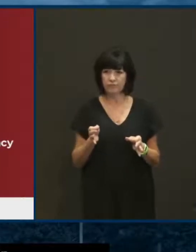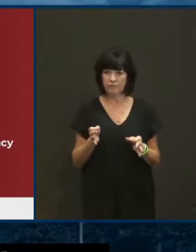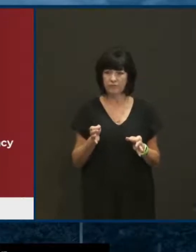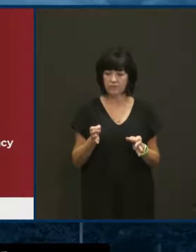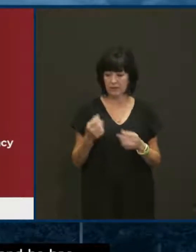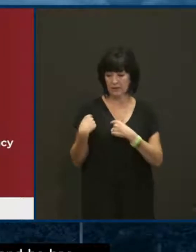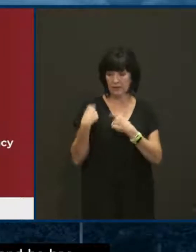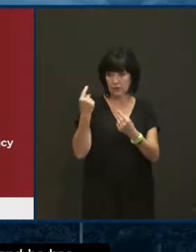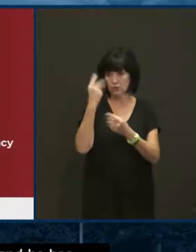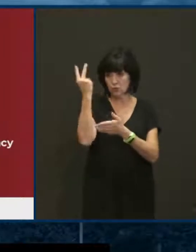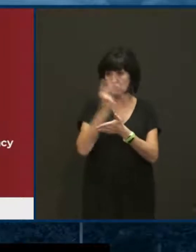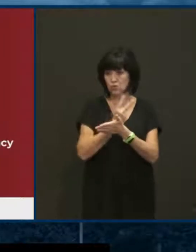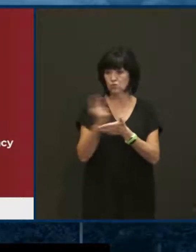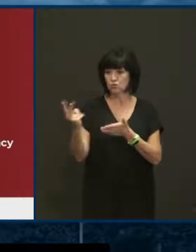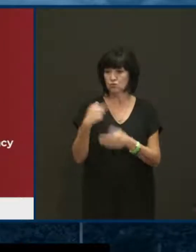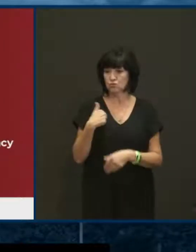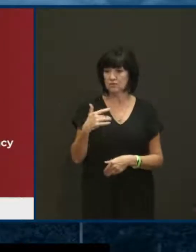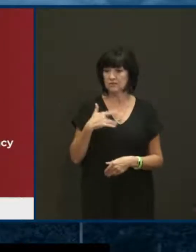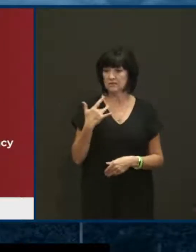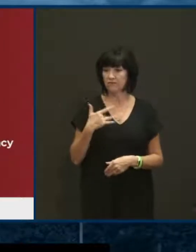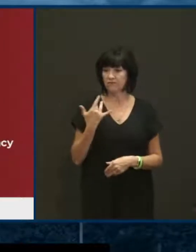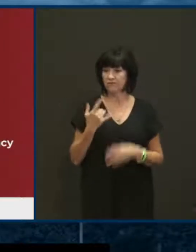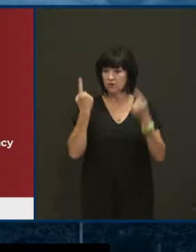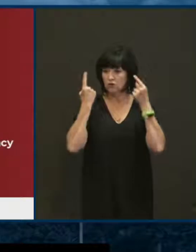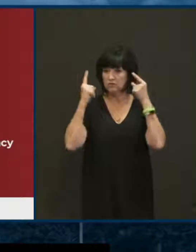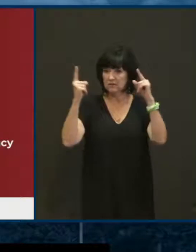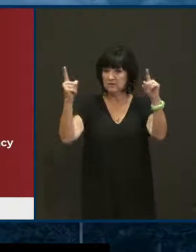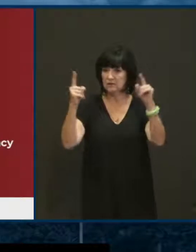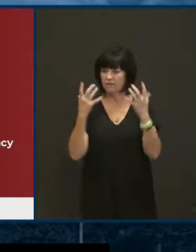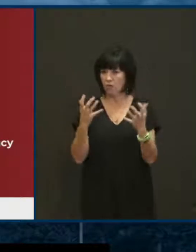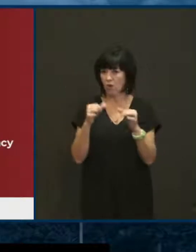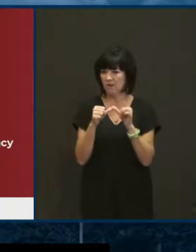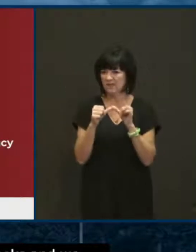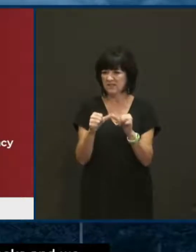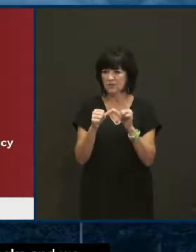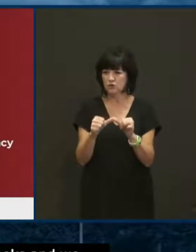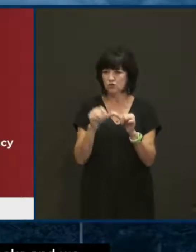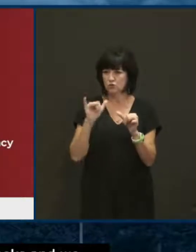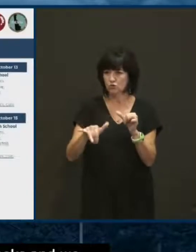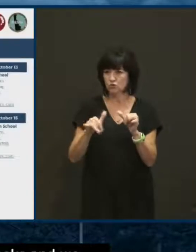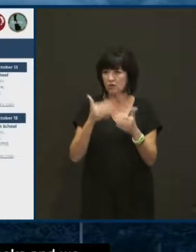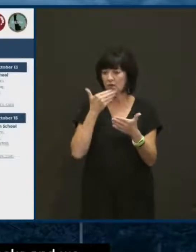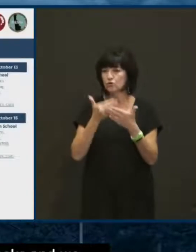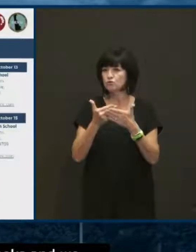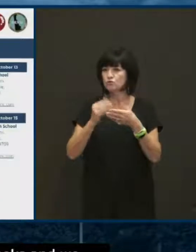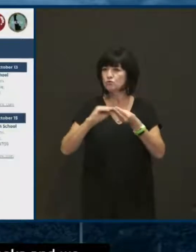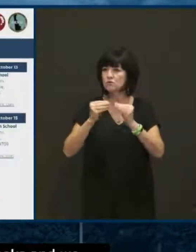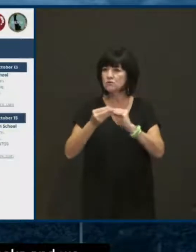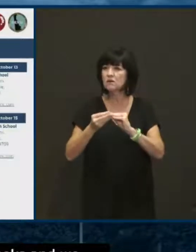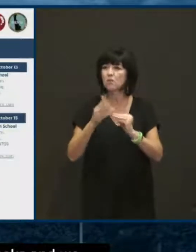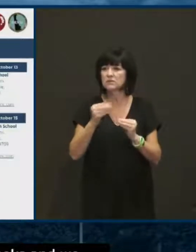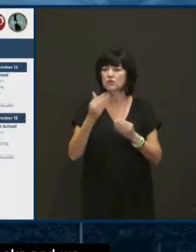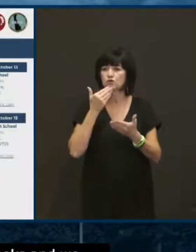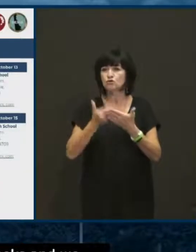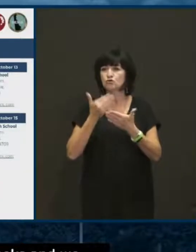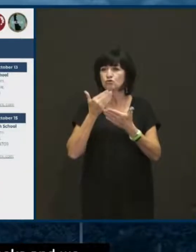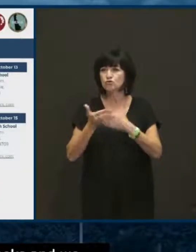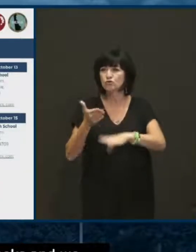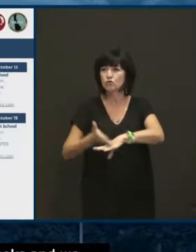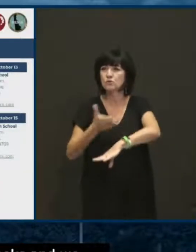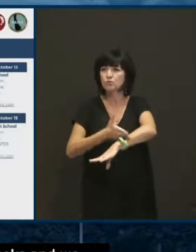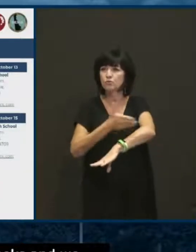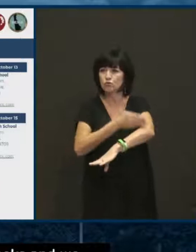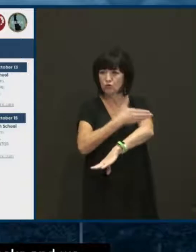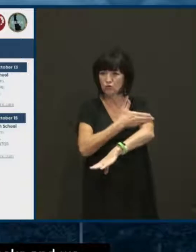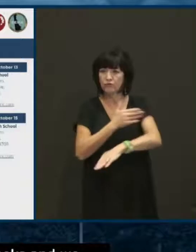successful weeks, and we look to continuing that momentum. To just go over some of the testing locations for this week on top of the static sites